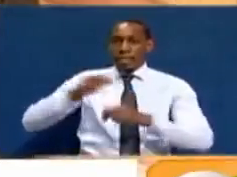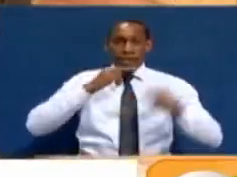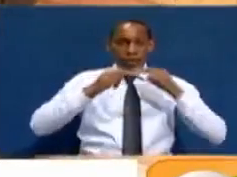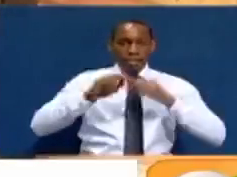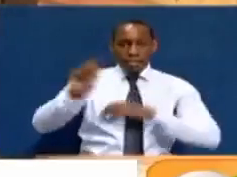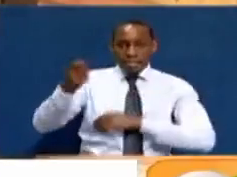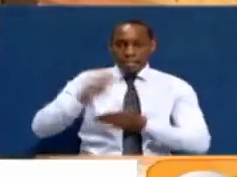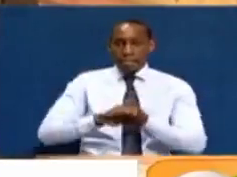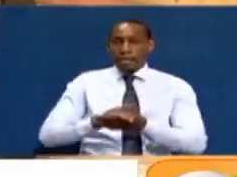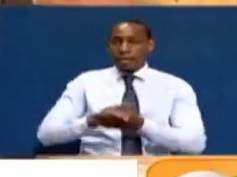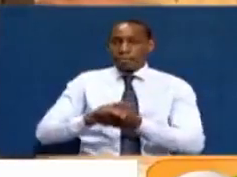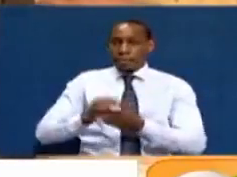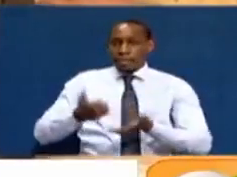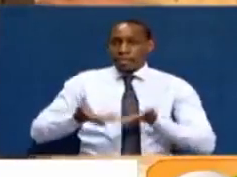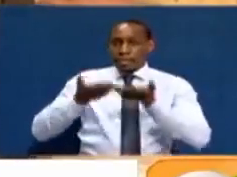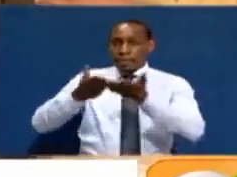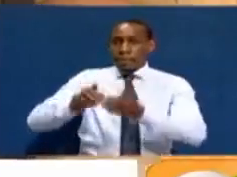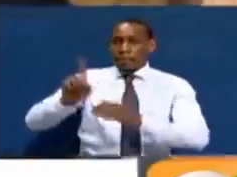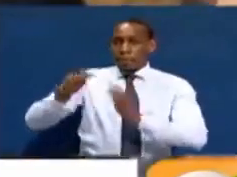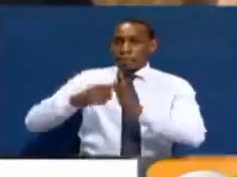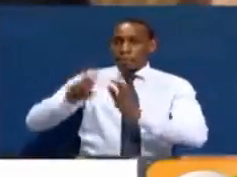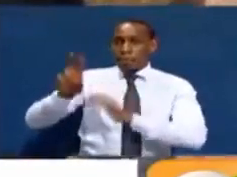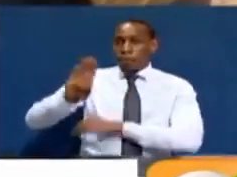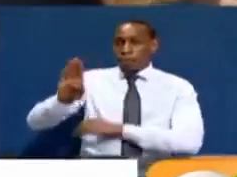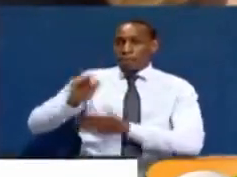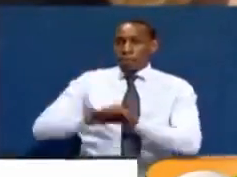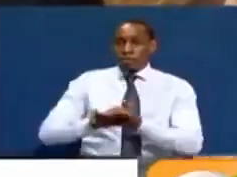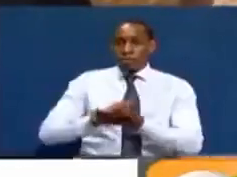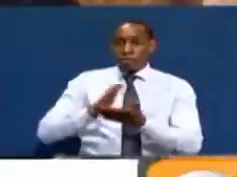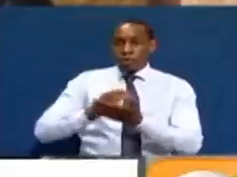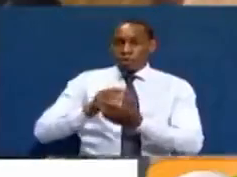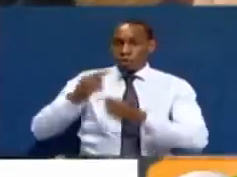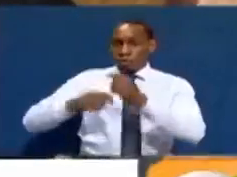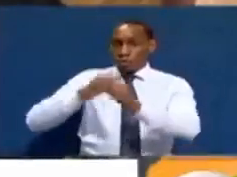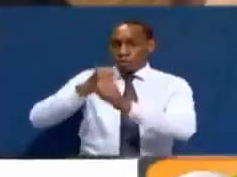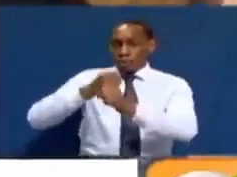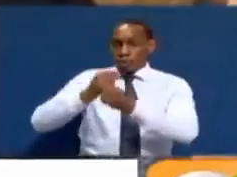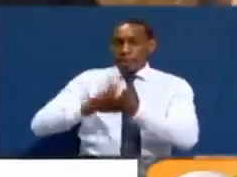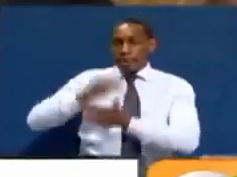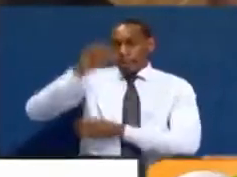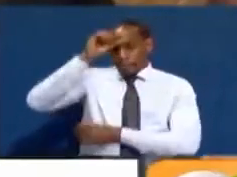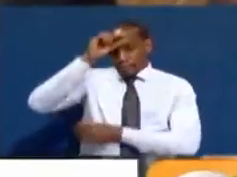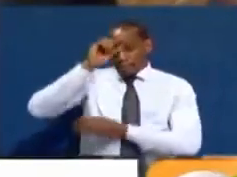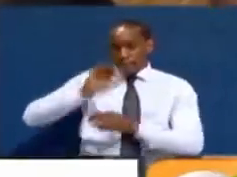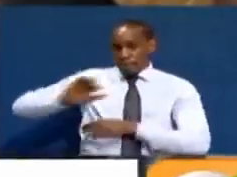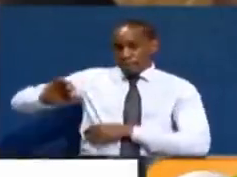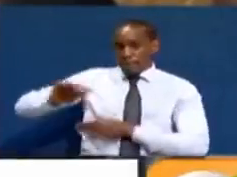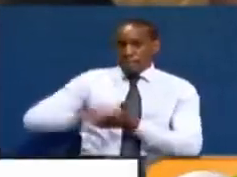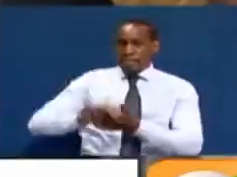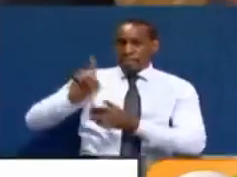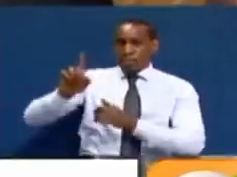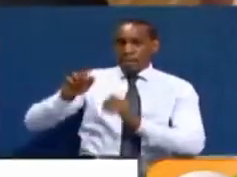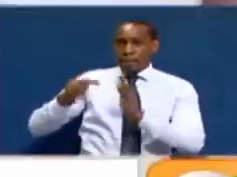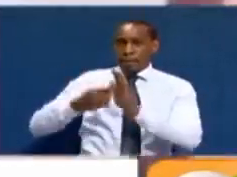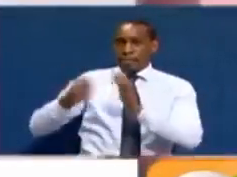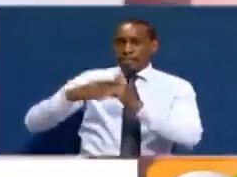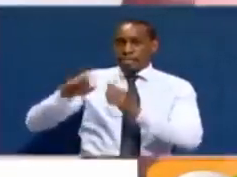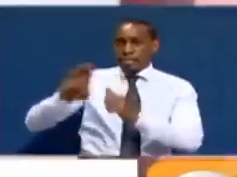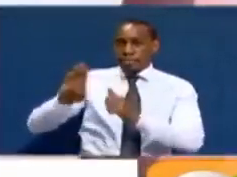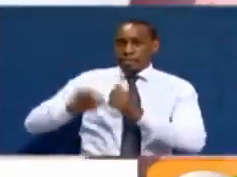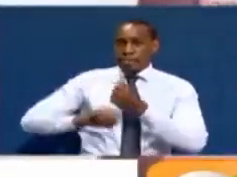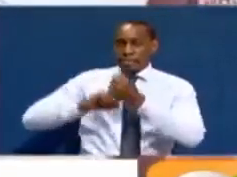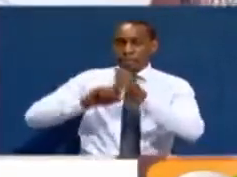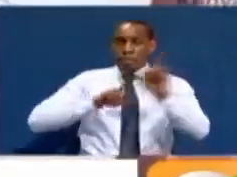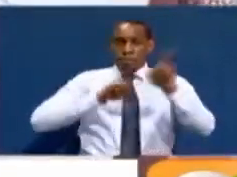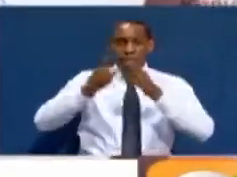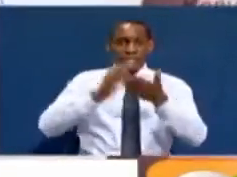the country have been advanced 1.2 billion shillings to shore up their operations. The government had set aside 1.6 billion shillings to